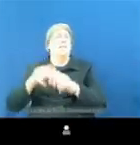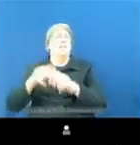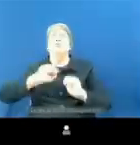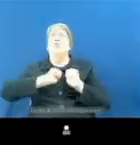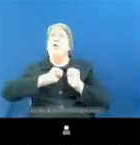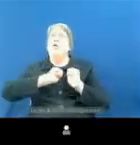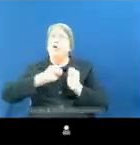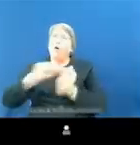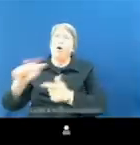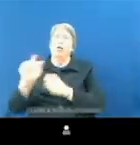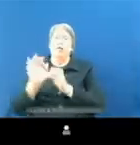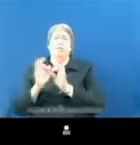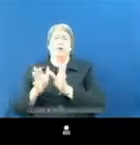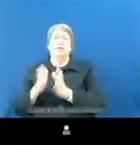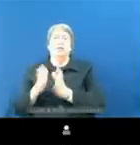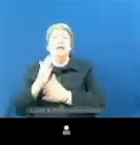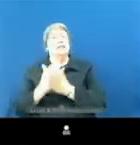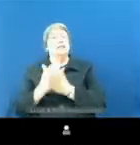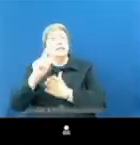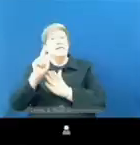Some of the legal theory